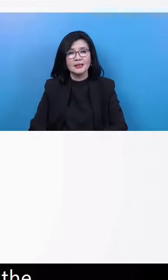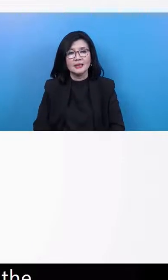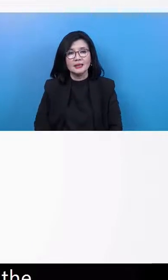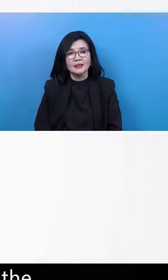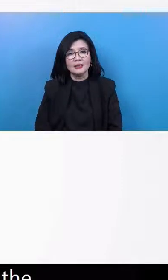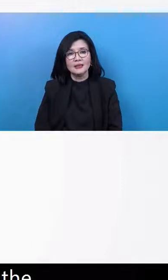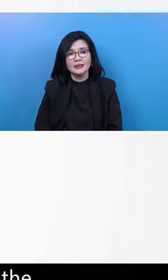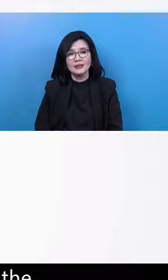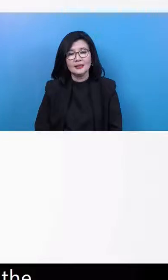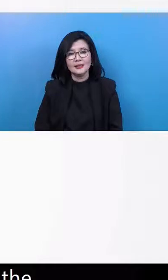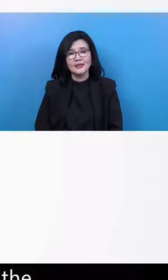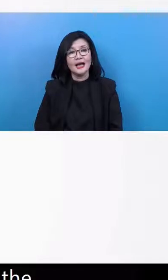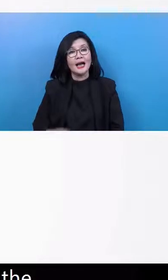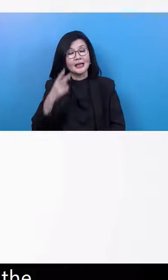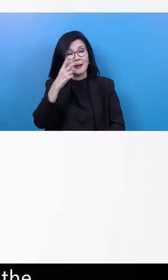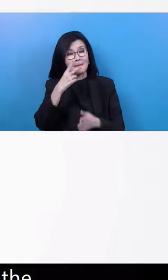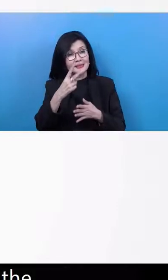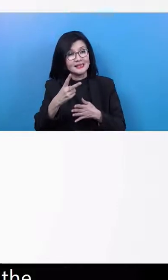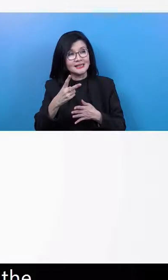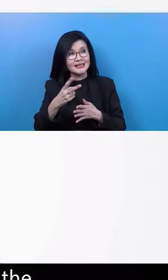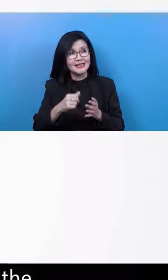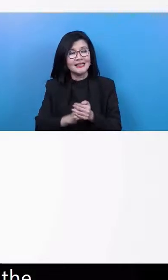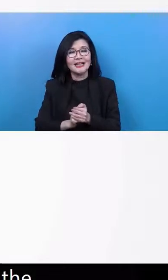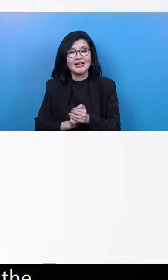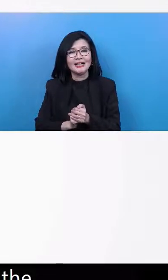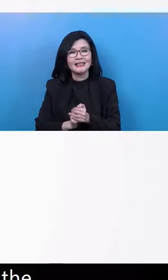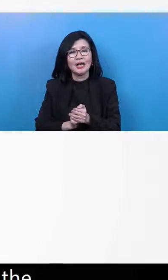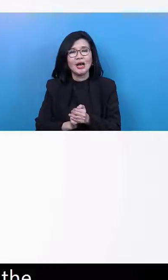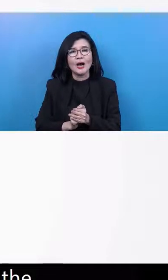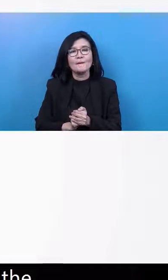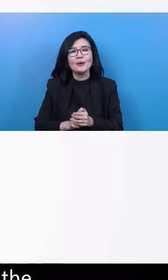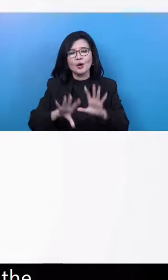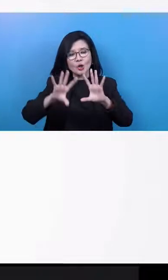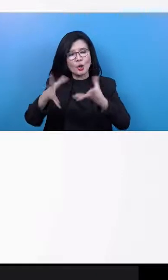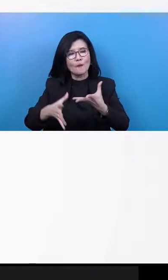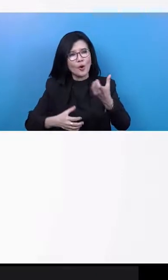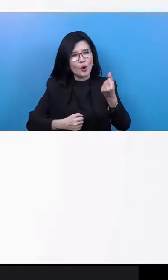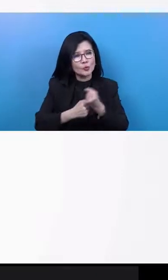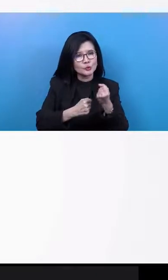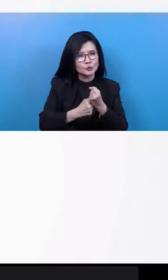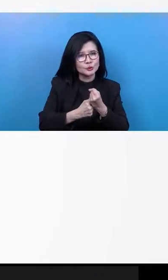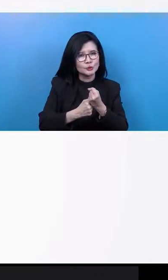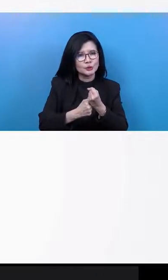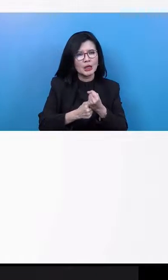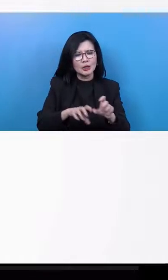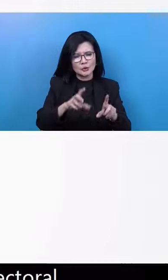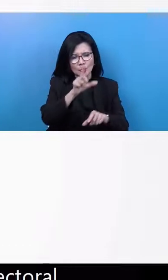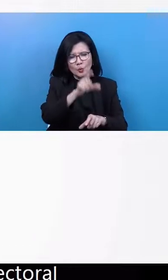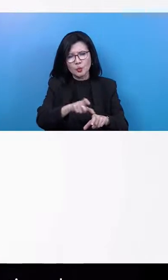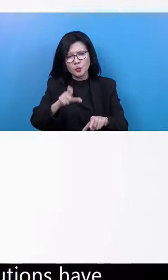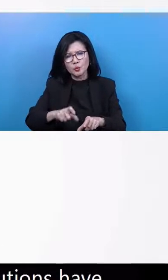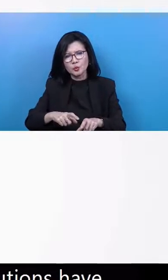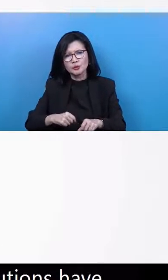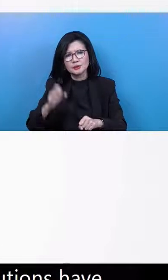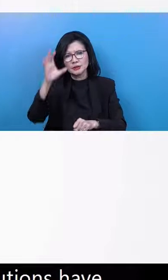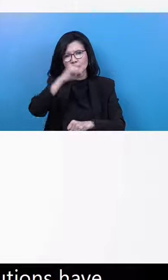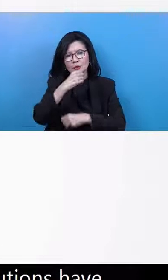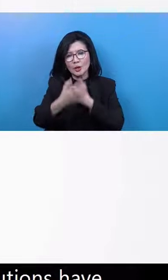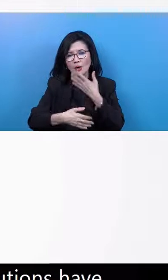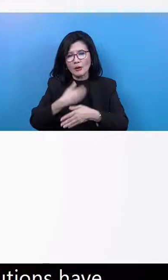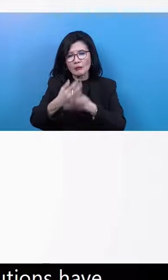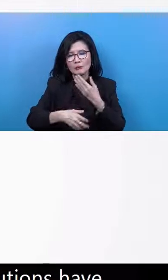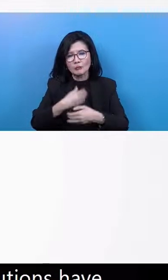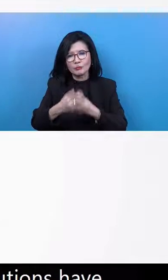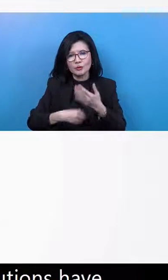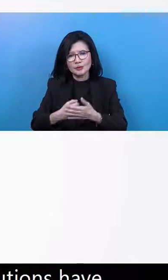stakeholder contributions have been pivotal in endeavoring resilience for the recovery process. In this regard, we have